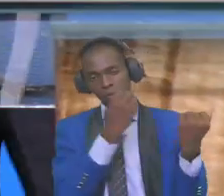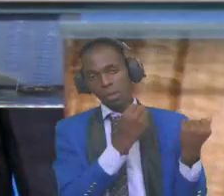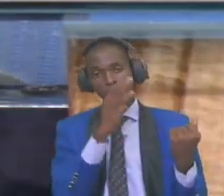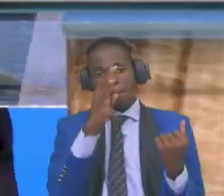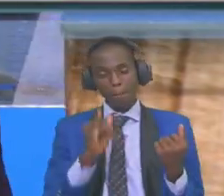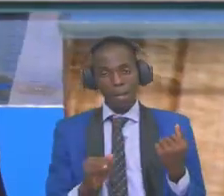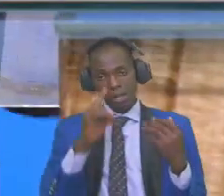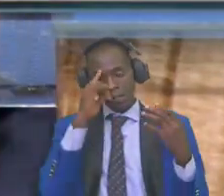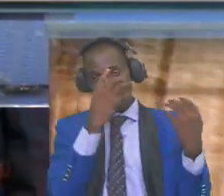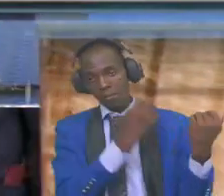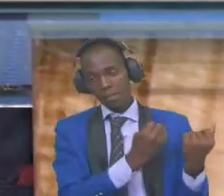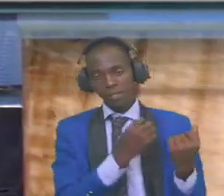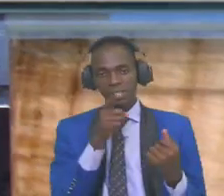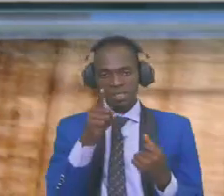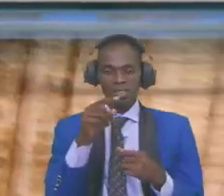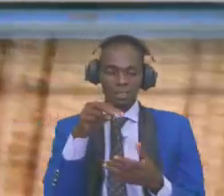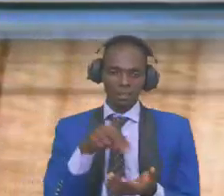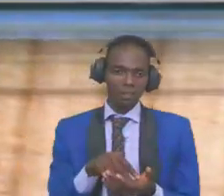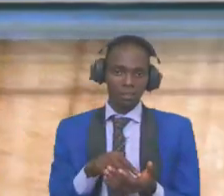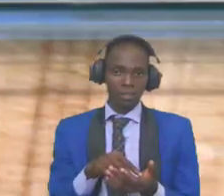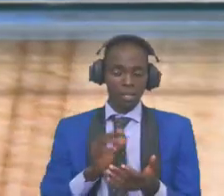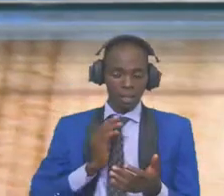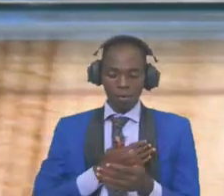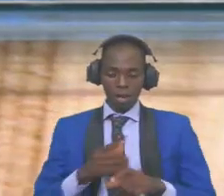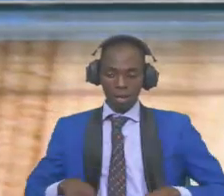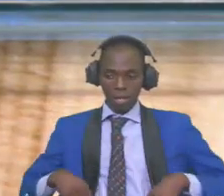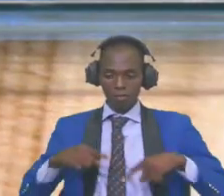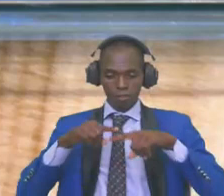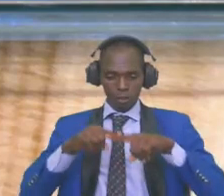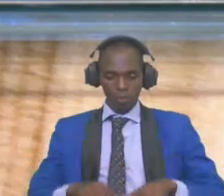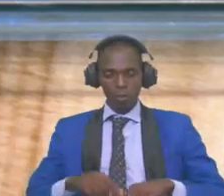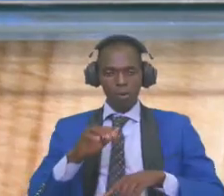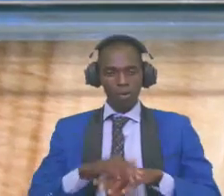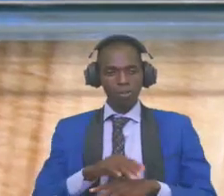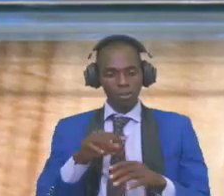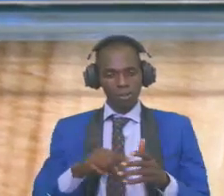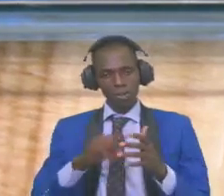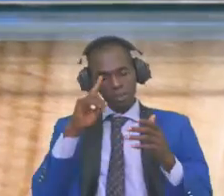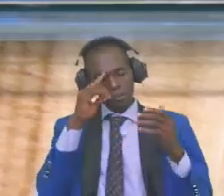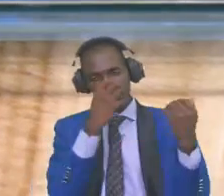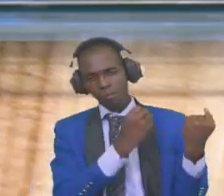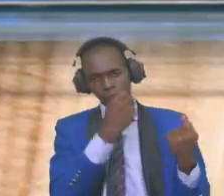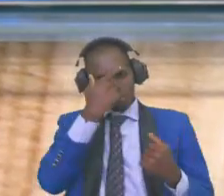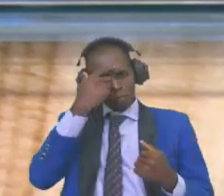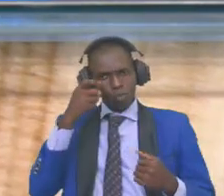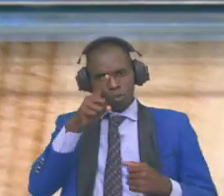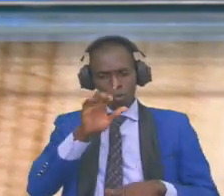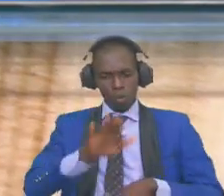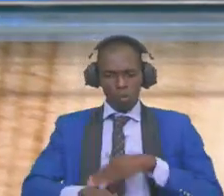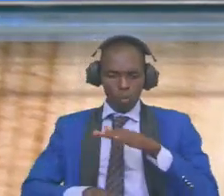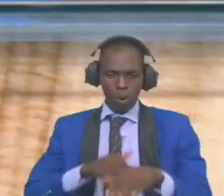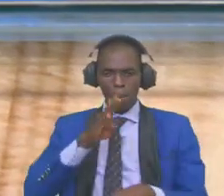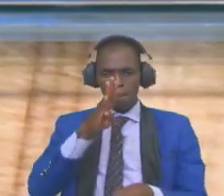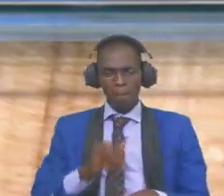stand. Our life depends on faith. You walk by faith. Our life depends on